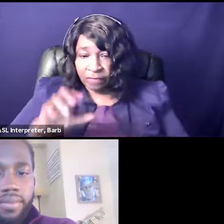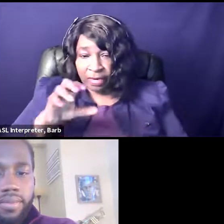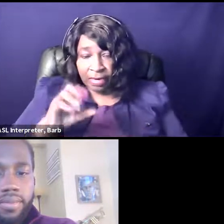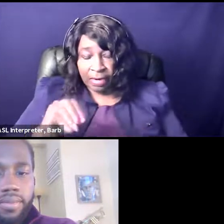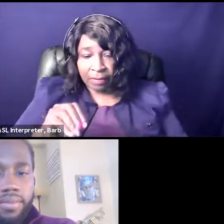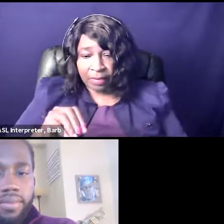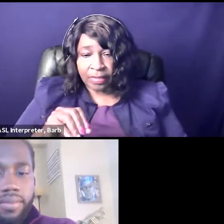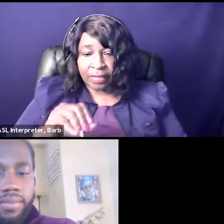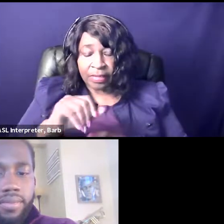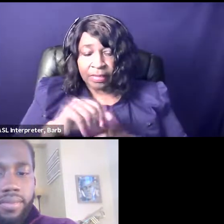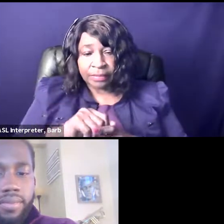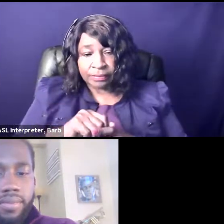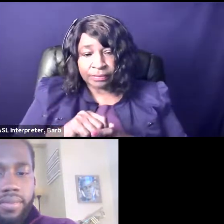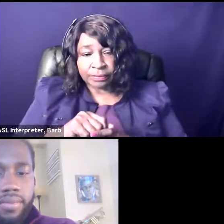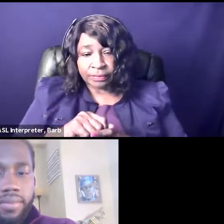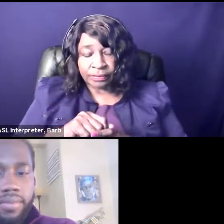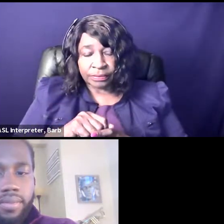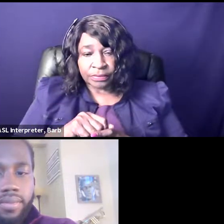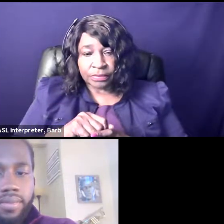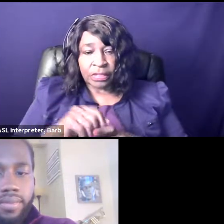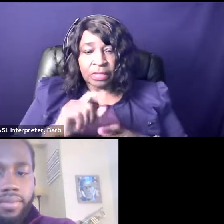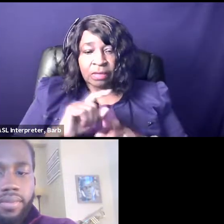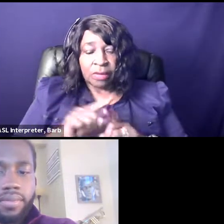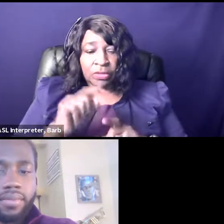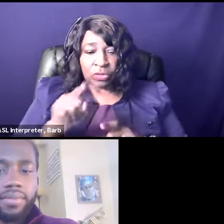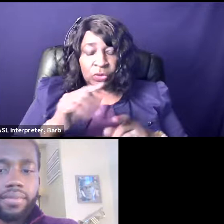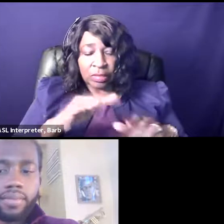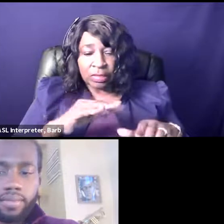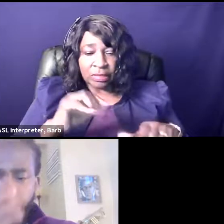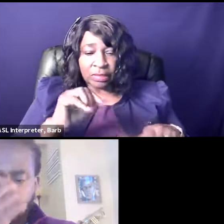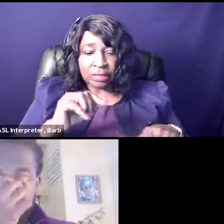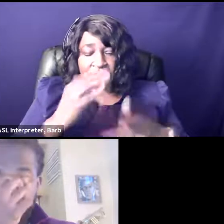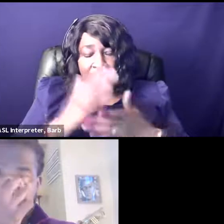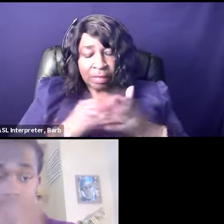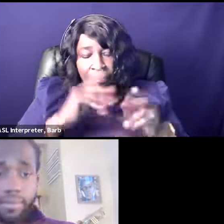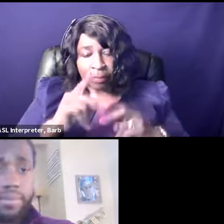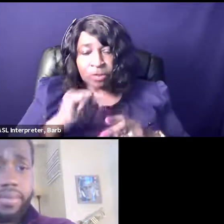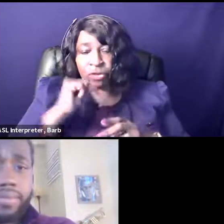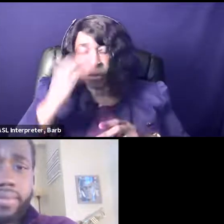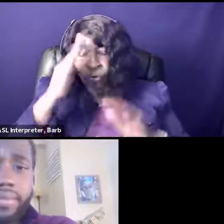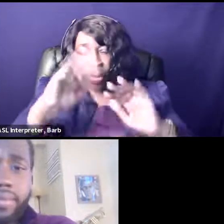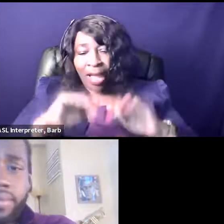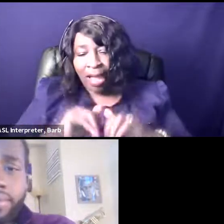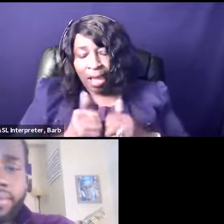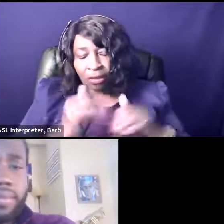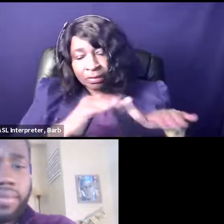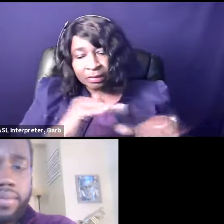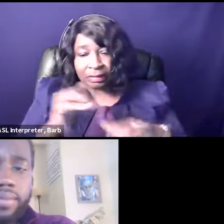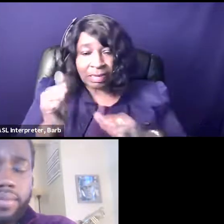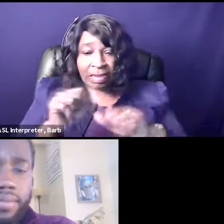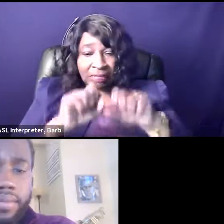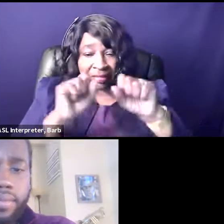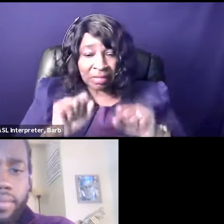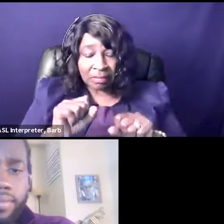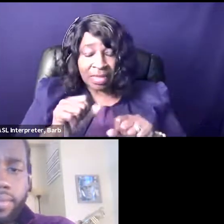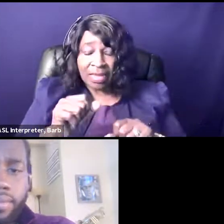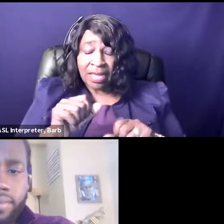that can't or don't know how to leave the system. And I don't think that's fair either,